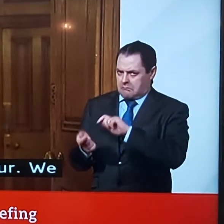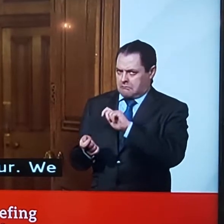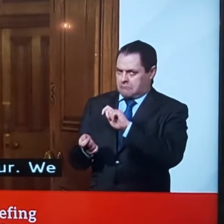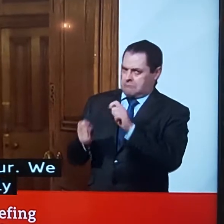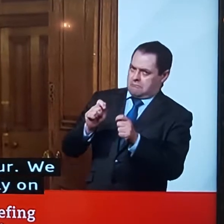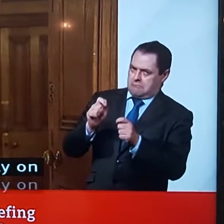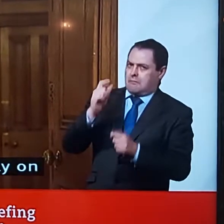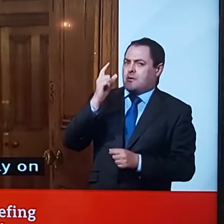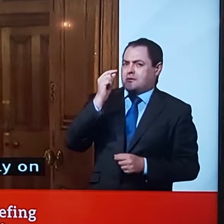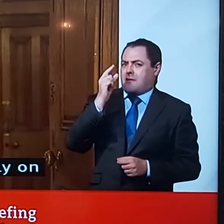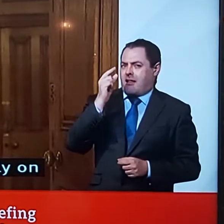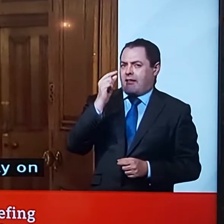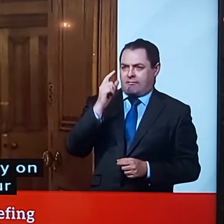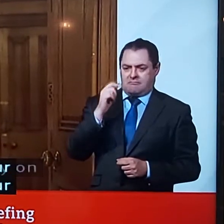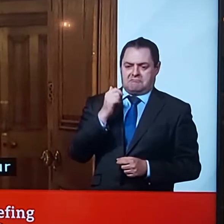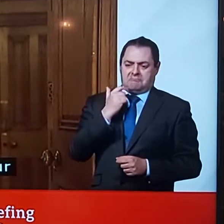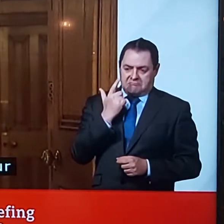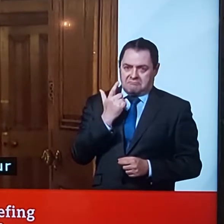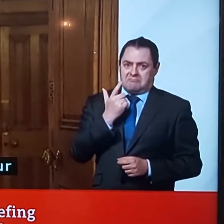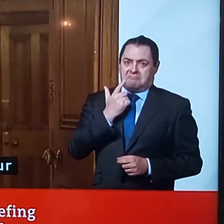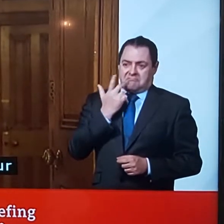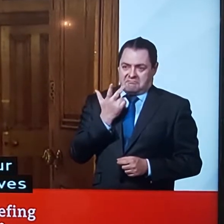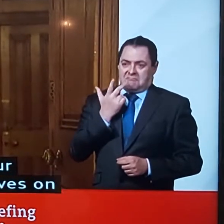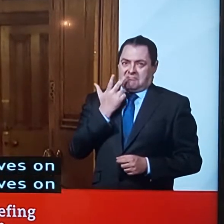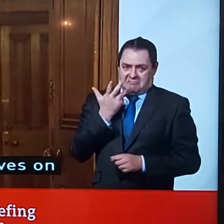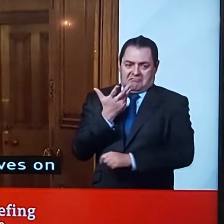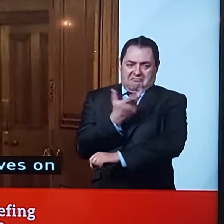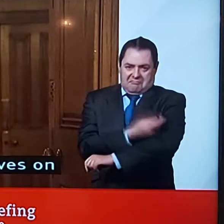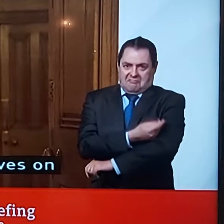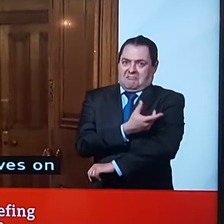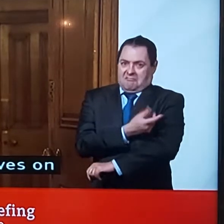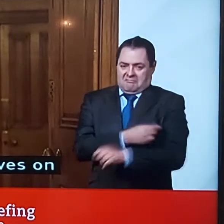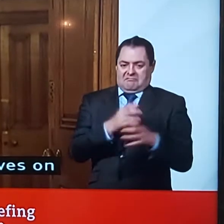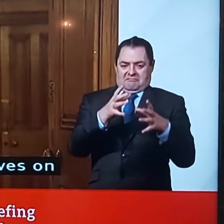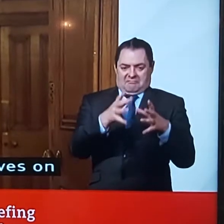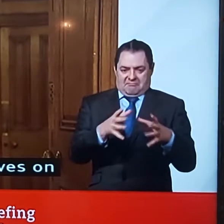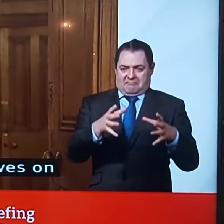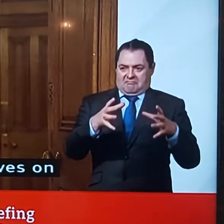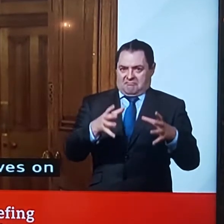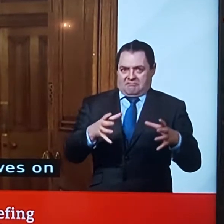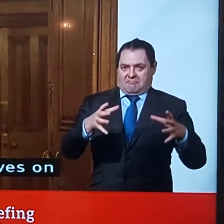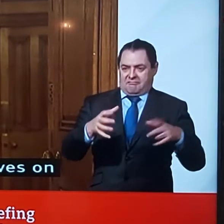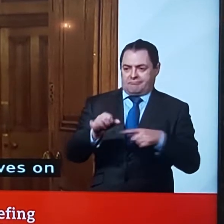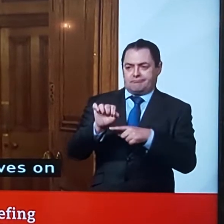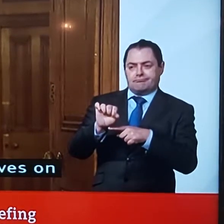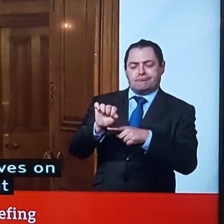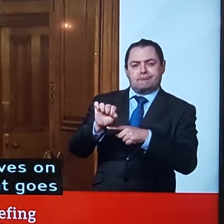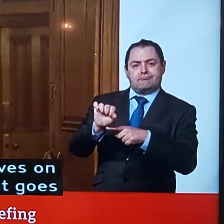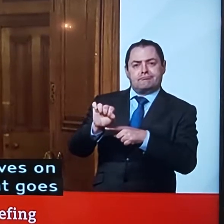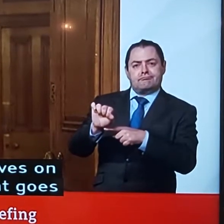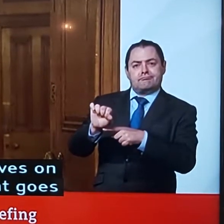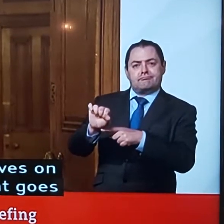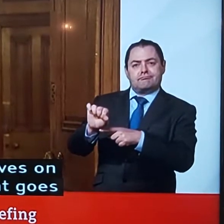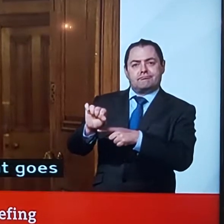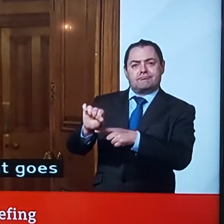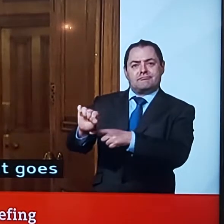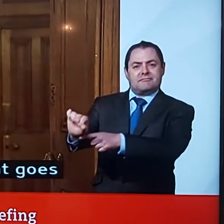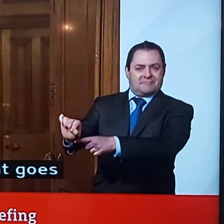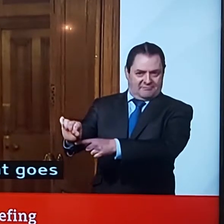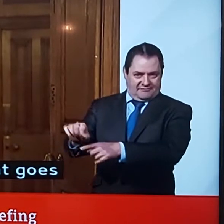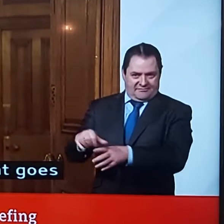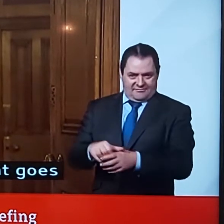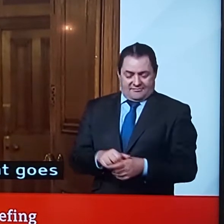day that goes by, this programme of vaccination is creating a shield around the entire population,